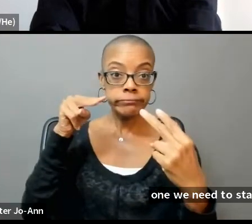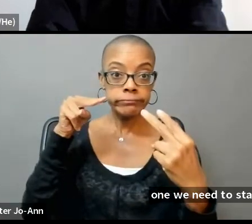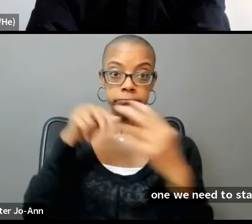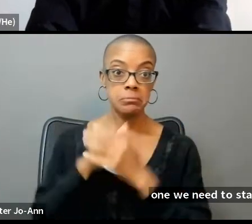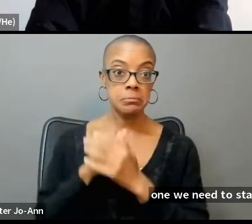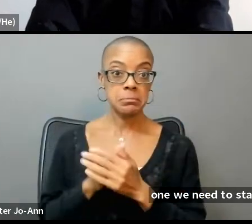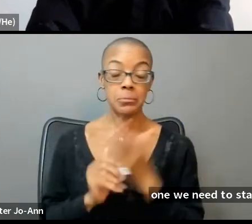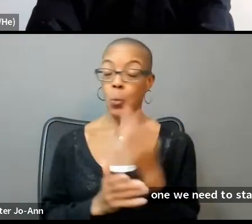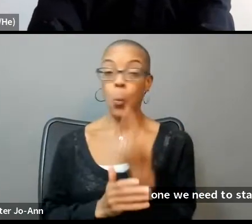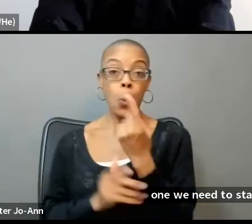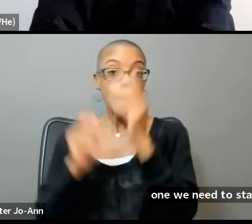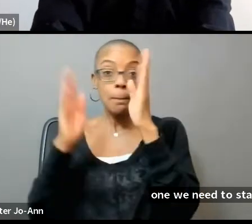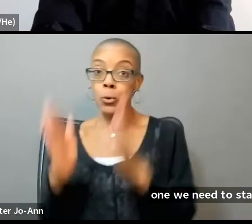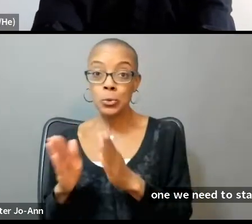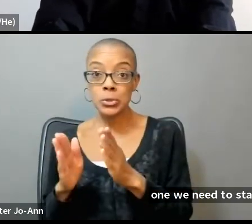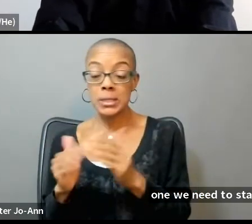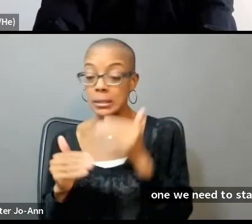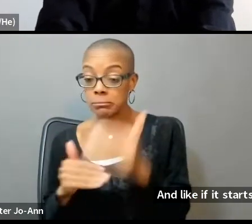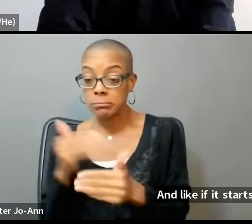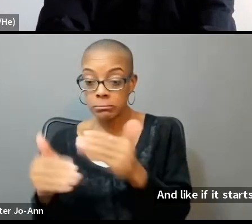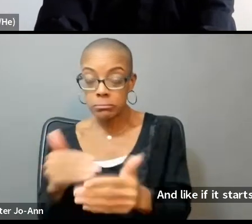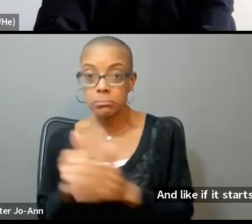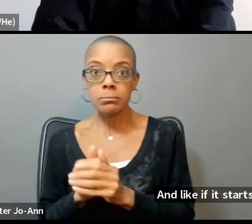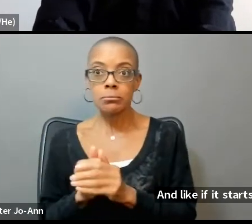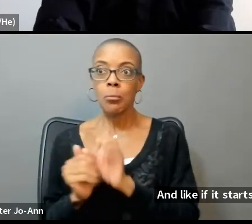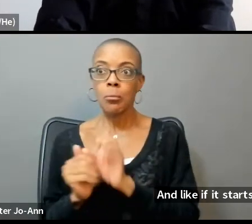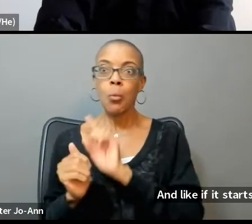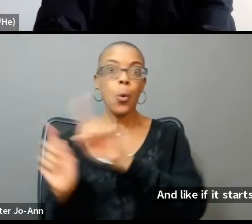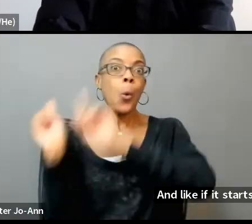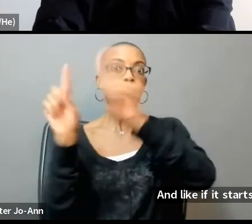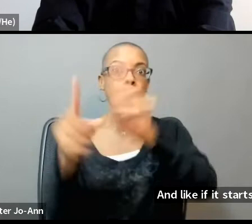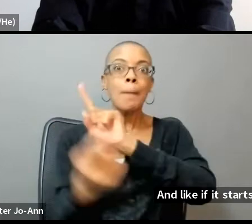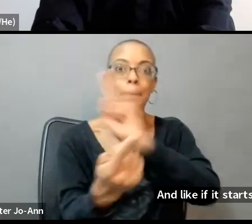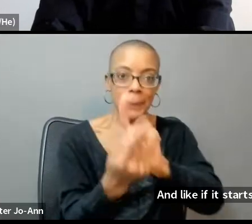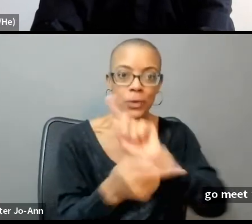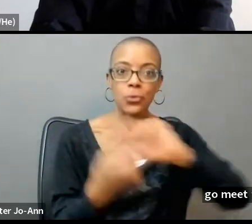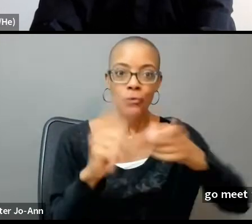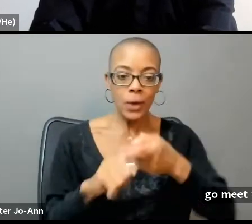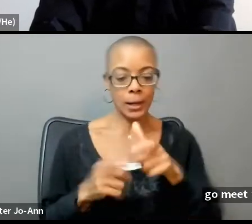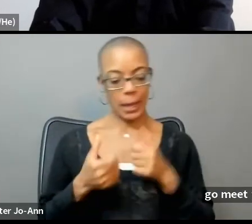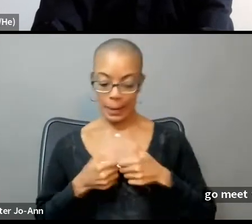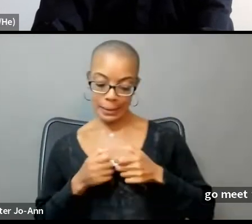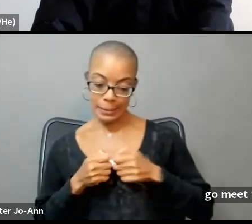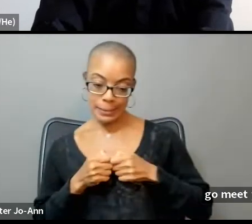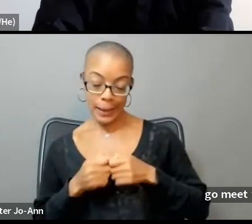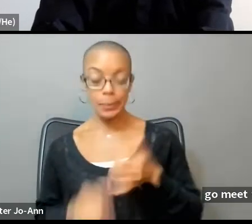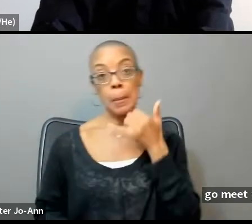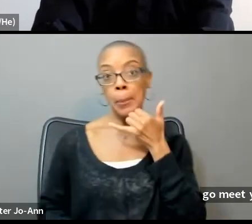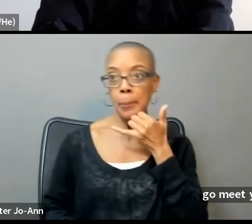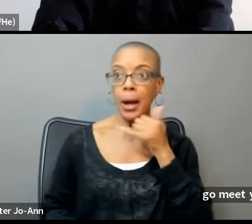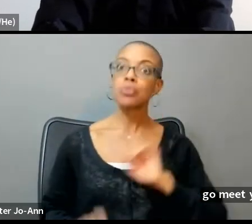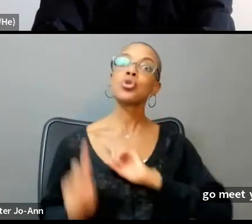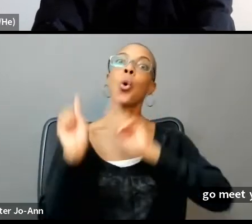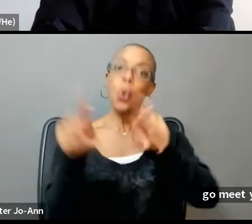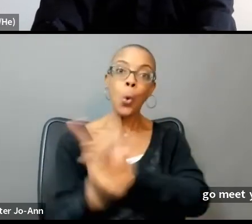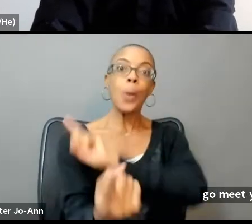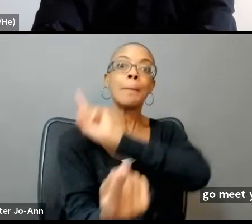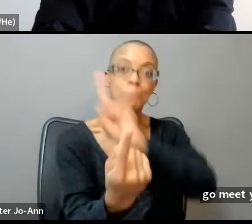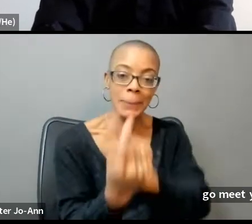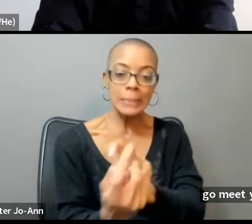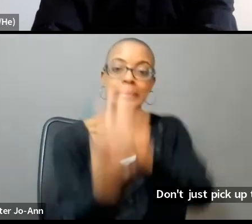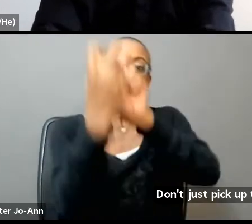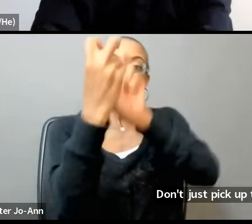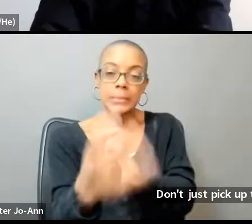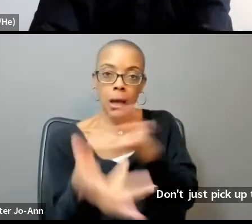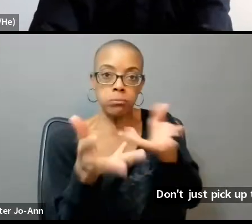one person or whatever, go meet your friend. Don't just text. Don't just pick up the phone. Go meet your friend and sit with them and talk